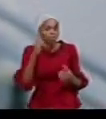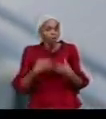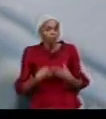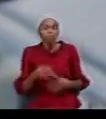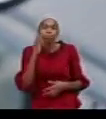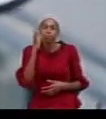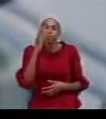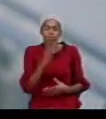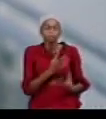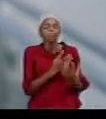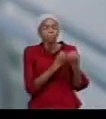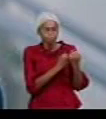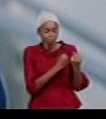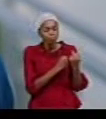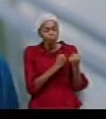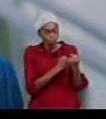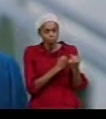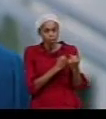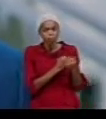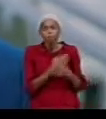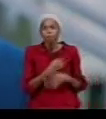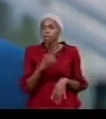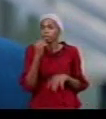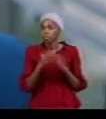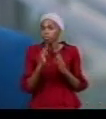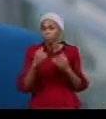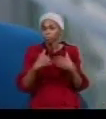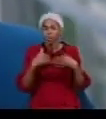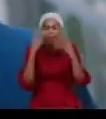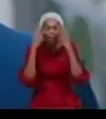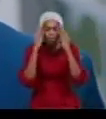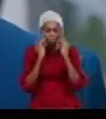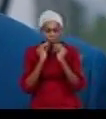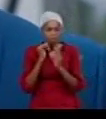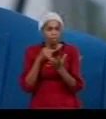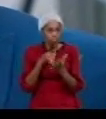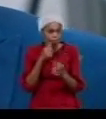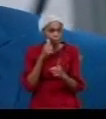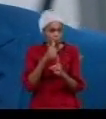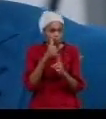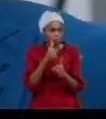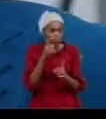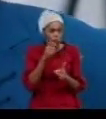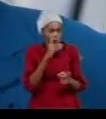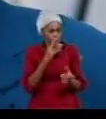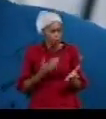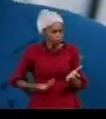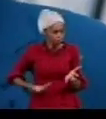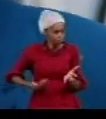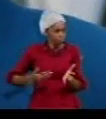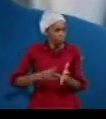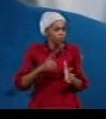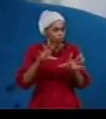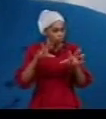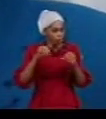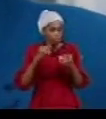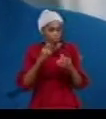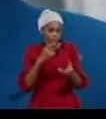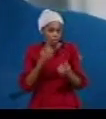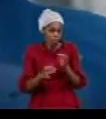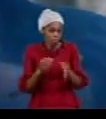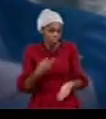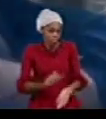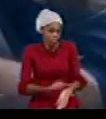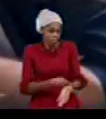speak boldly. If you have experienced it yourself, if the gospel of Christ has made